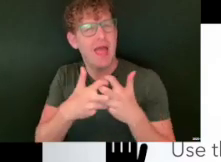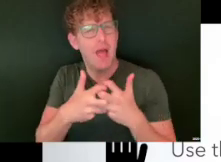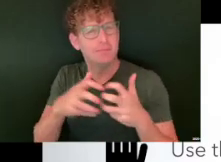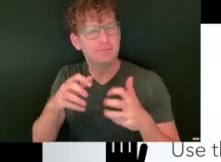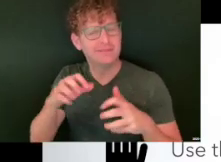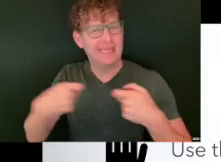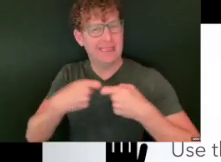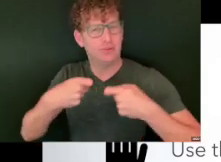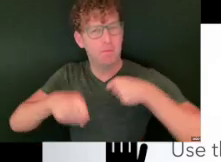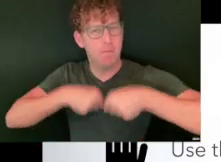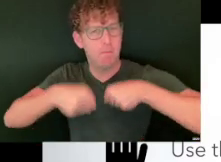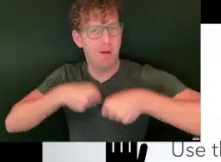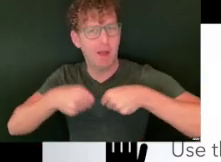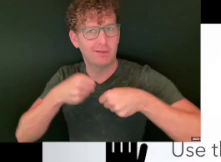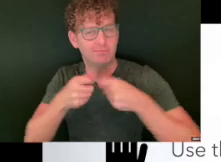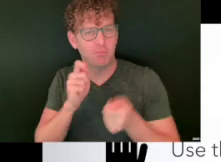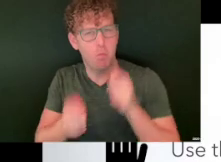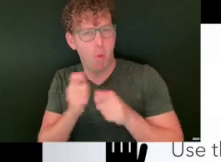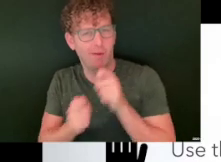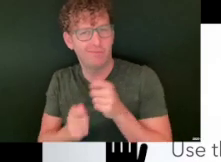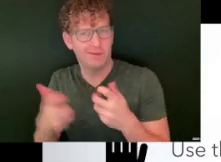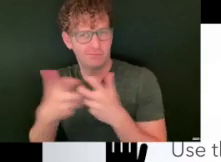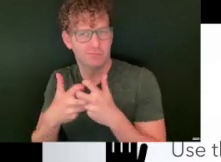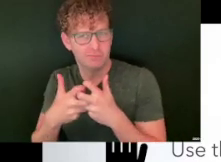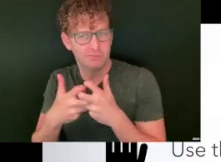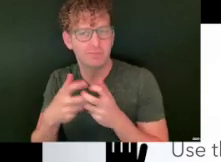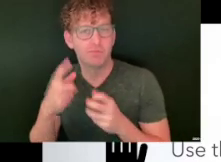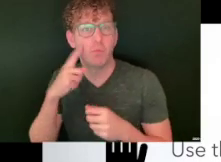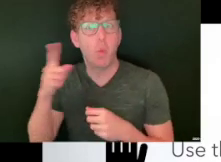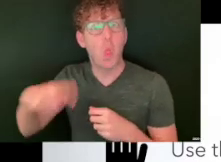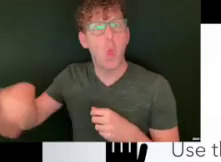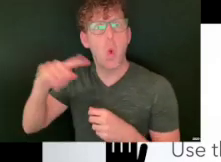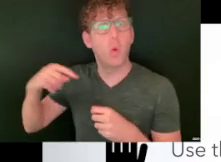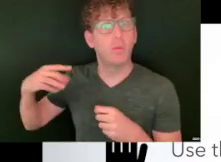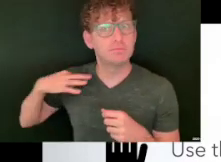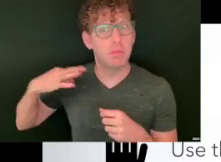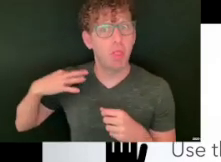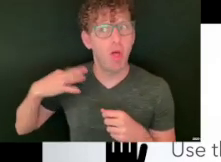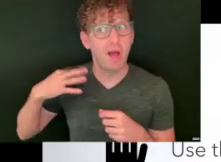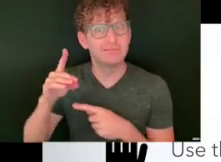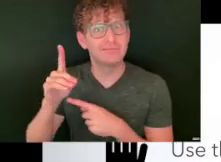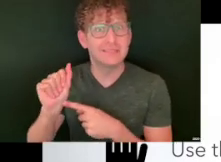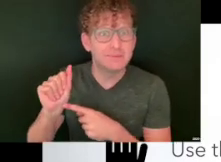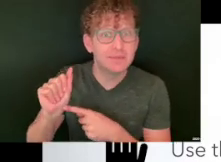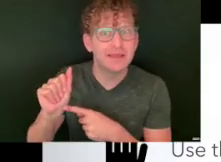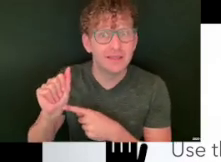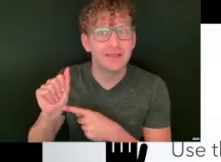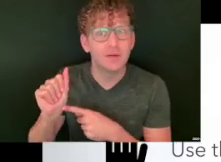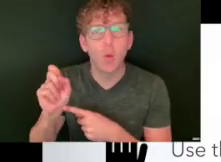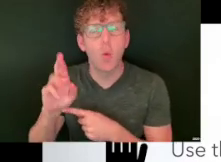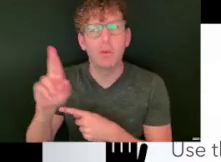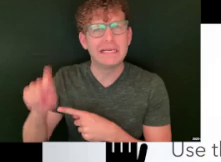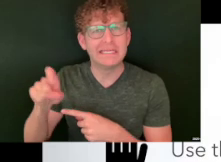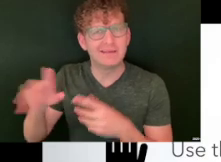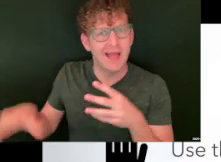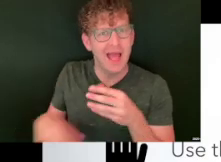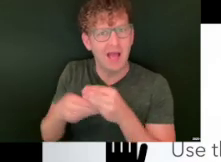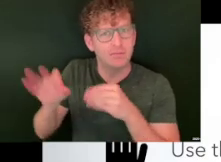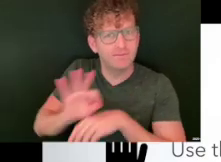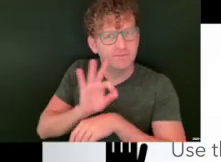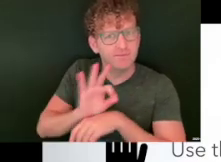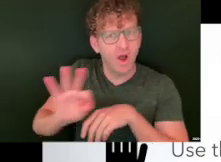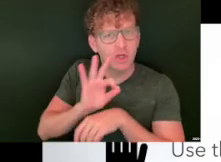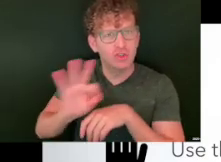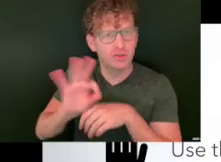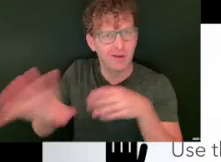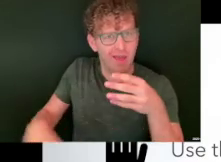or make a comment. Please state your name and affiliation if you have one before asking a question or making a